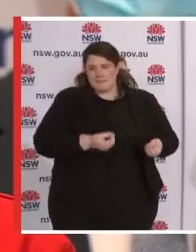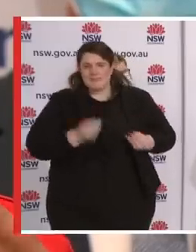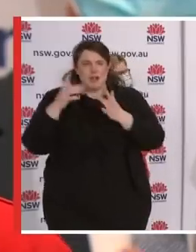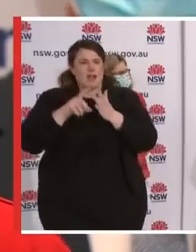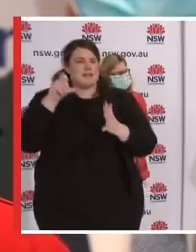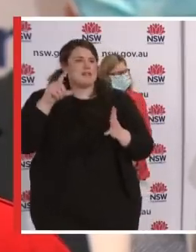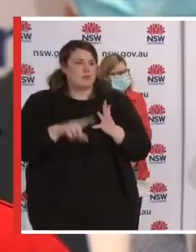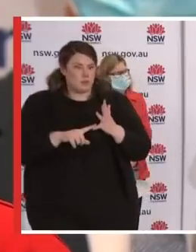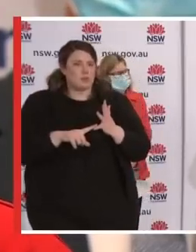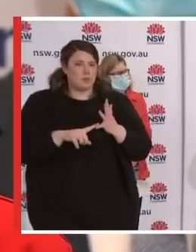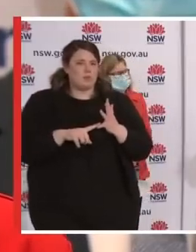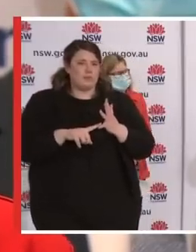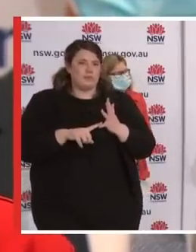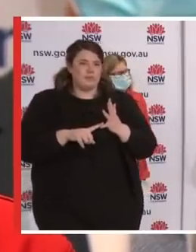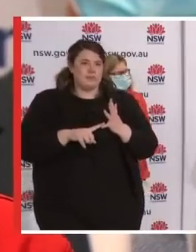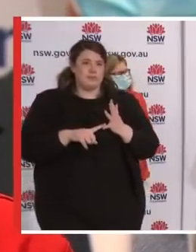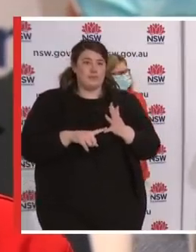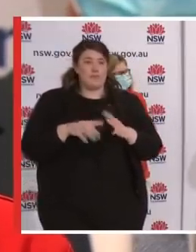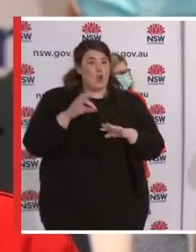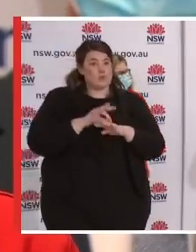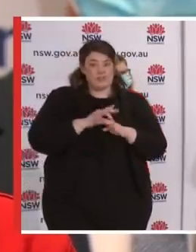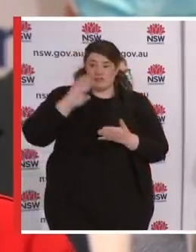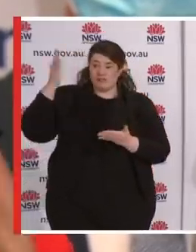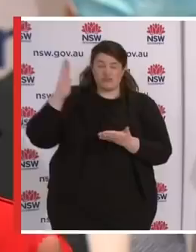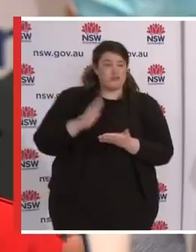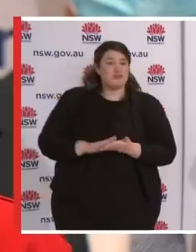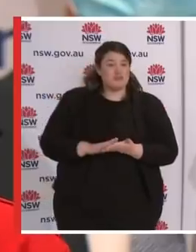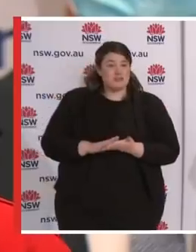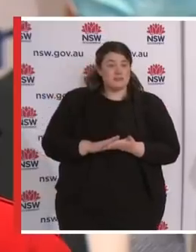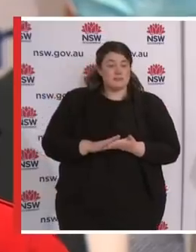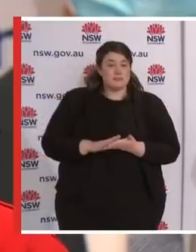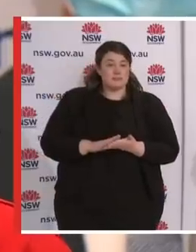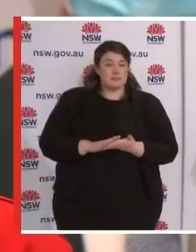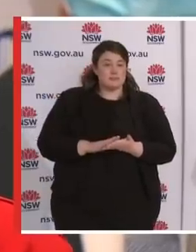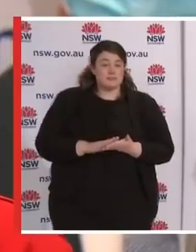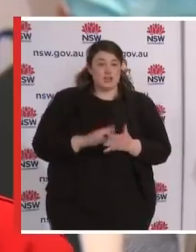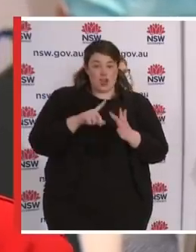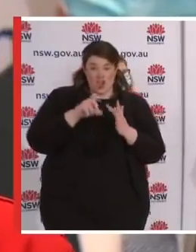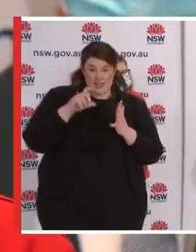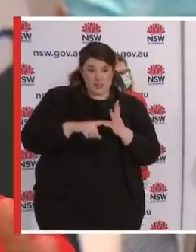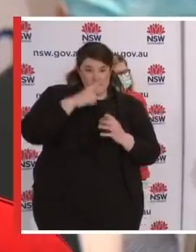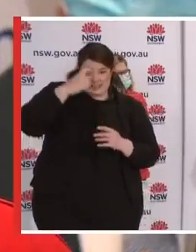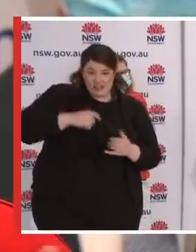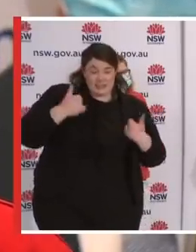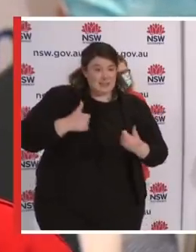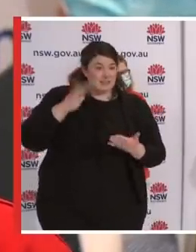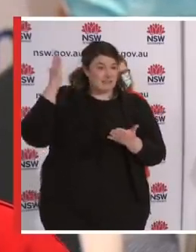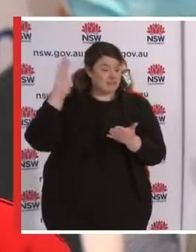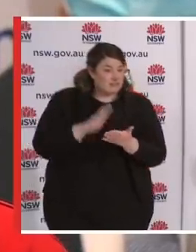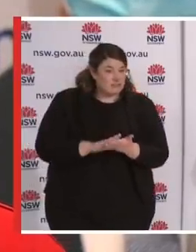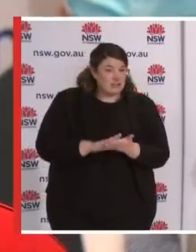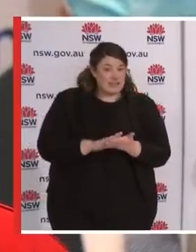the hospitalisation goes away. Almost all the need for ICU goes away. And almost all the death goes